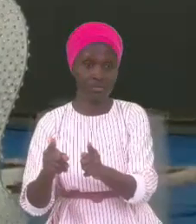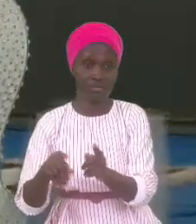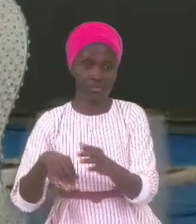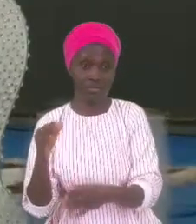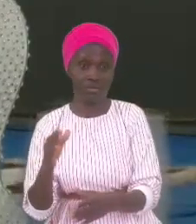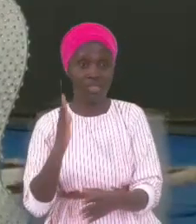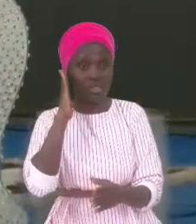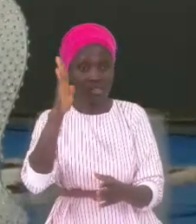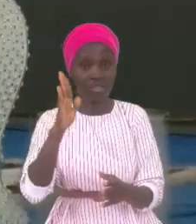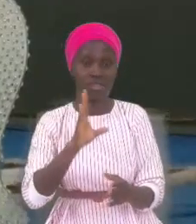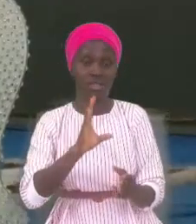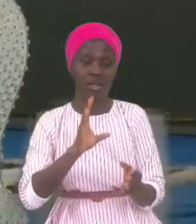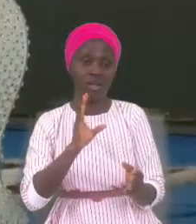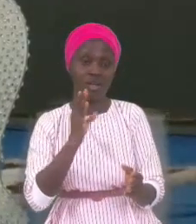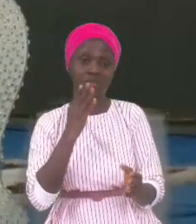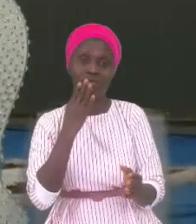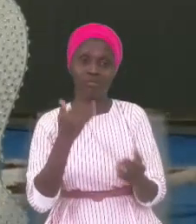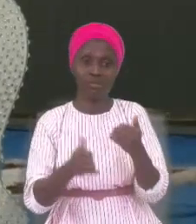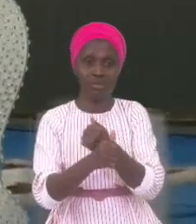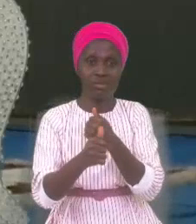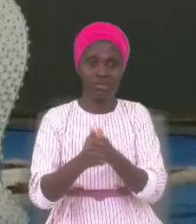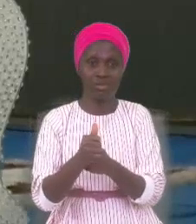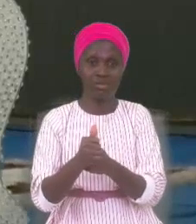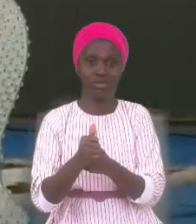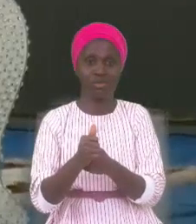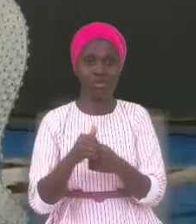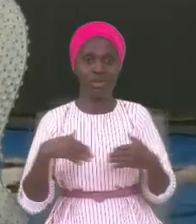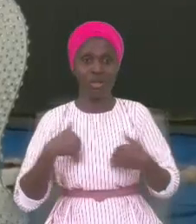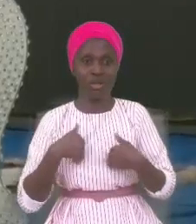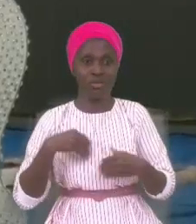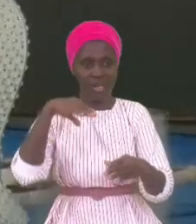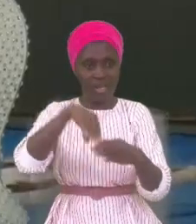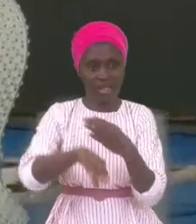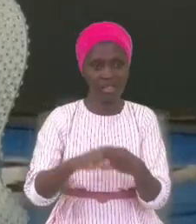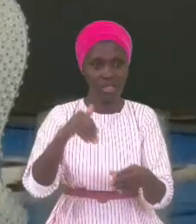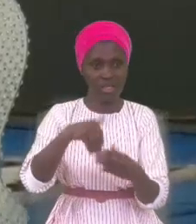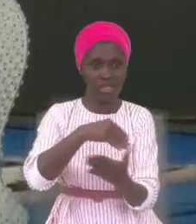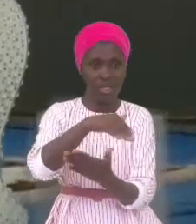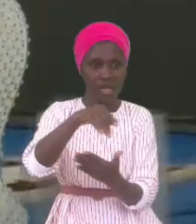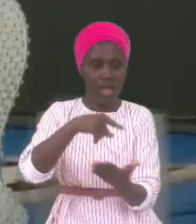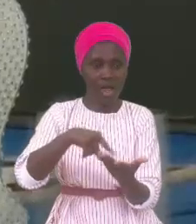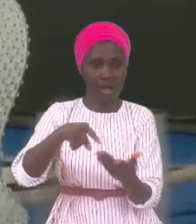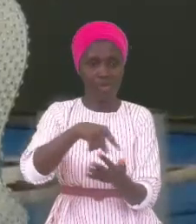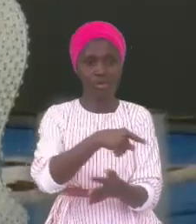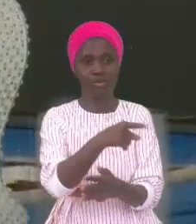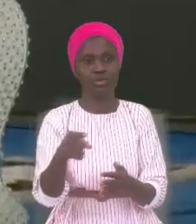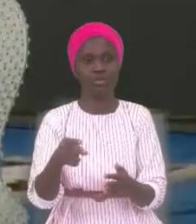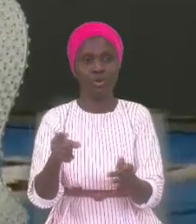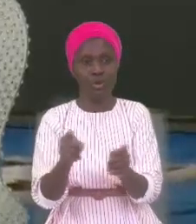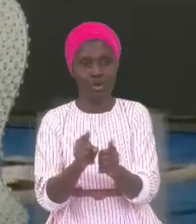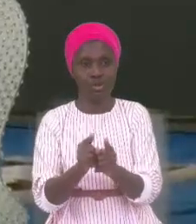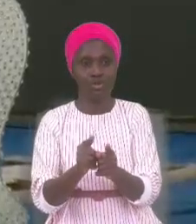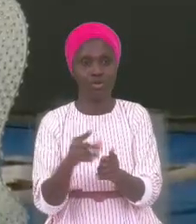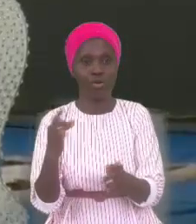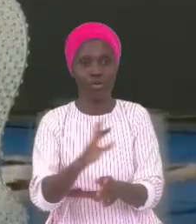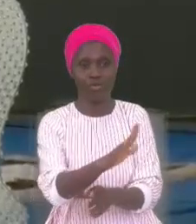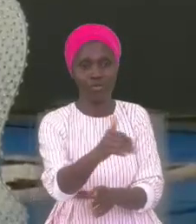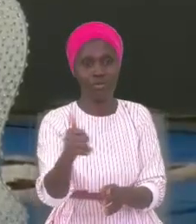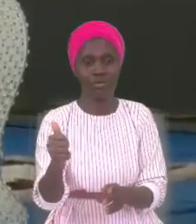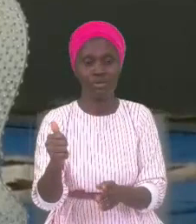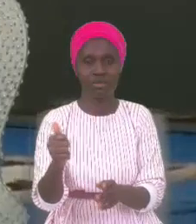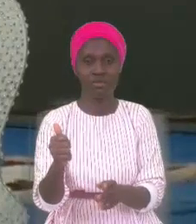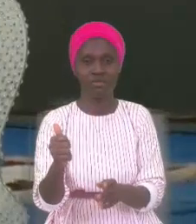you, not sparing the flock. In verse 30 it says, also of your own selves shall